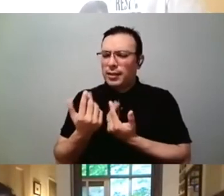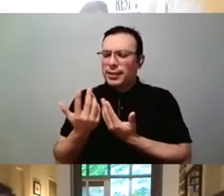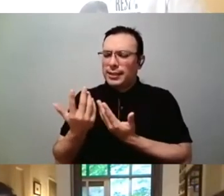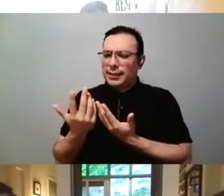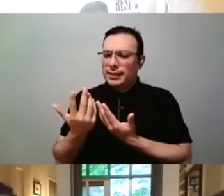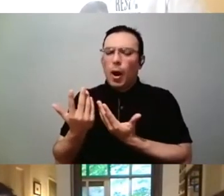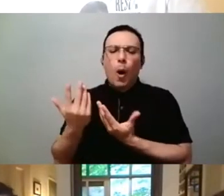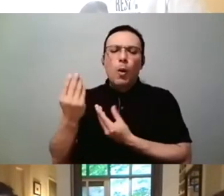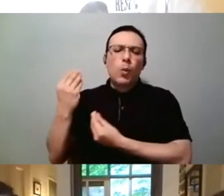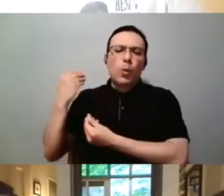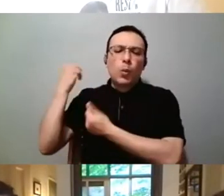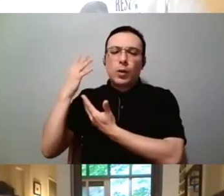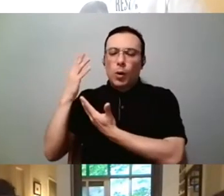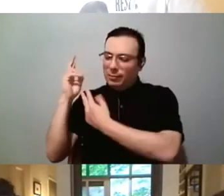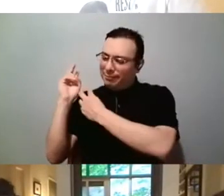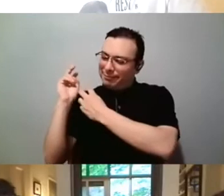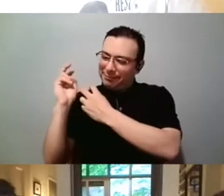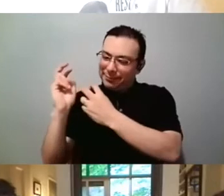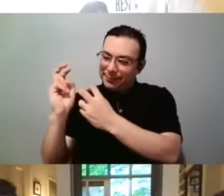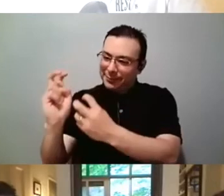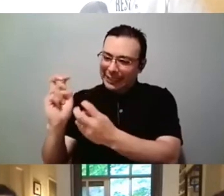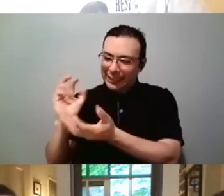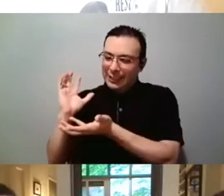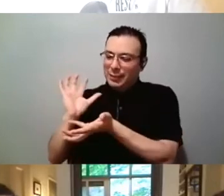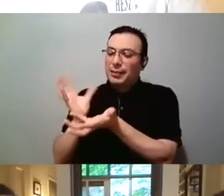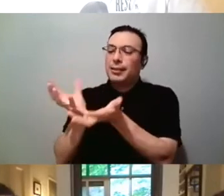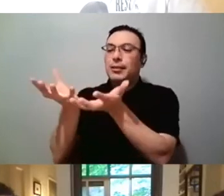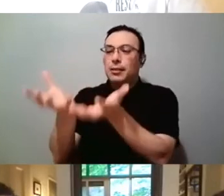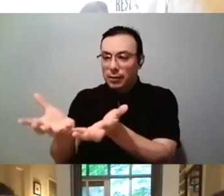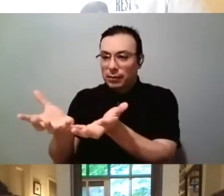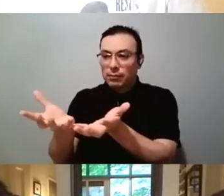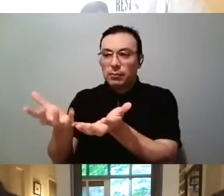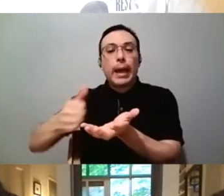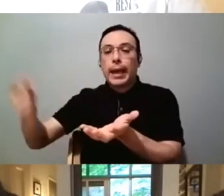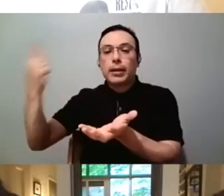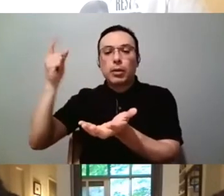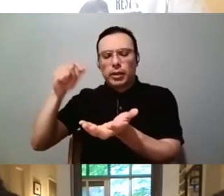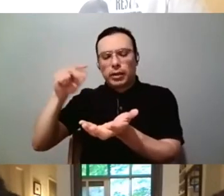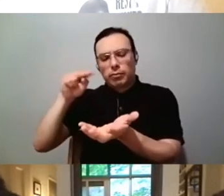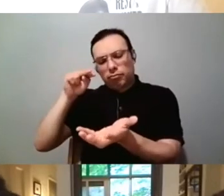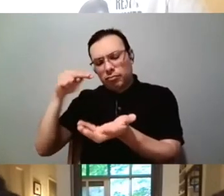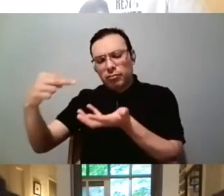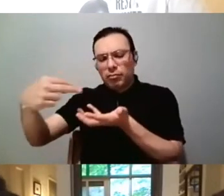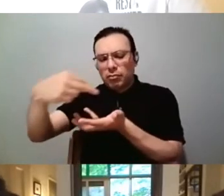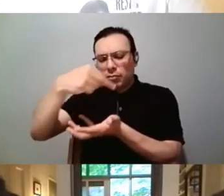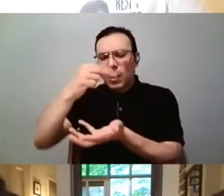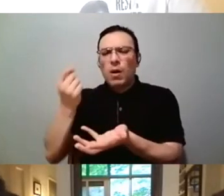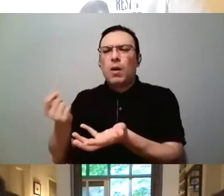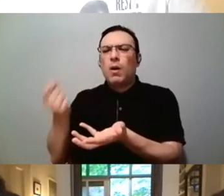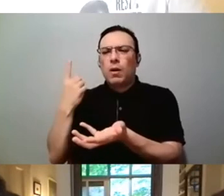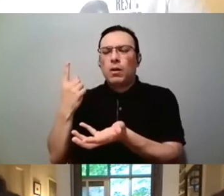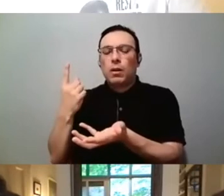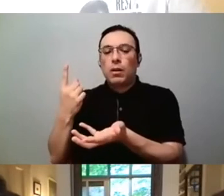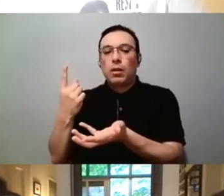could maybe place themselves there and um we started thinking about well what what